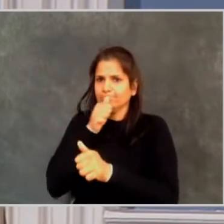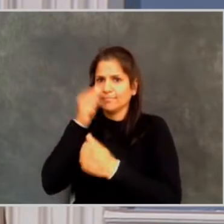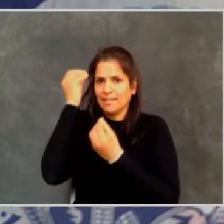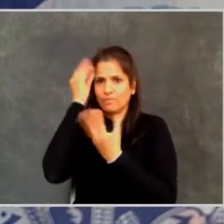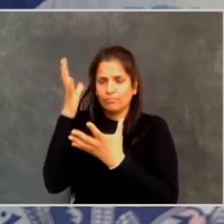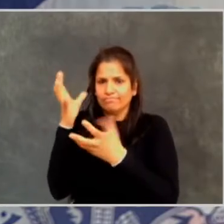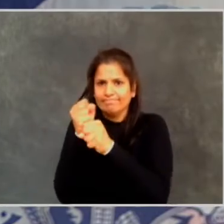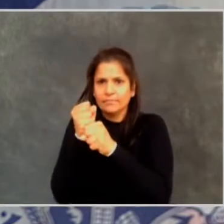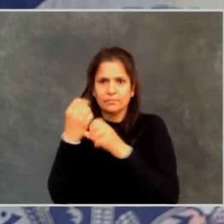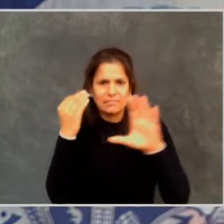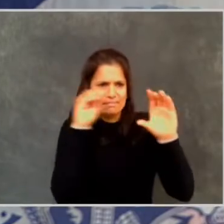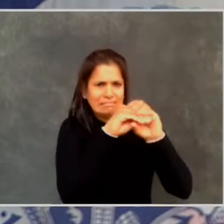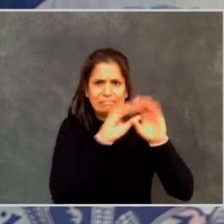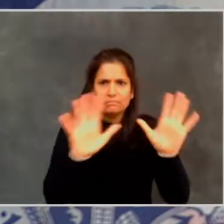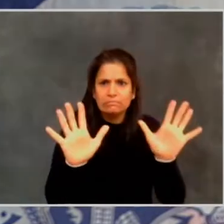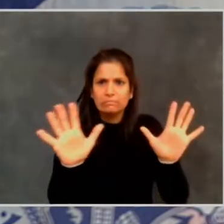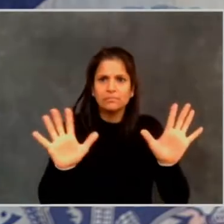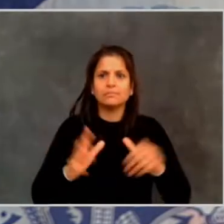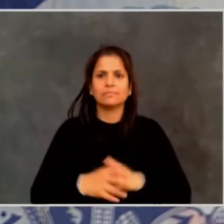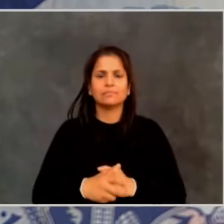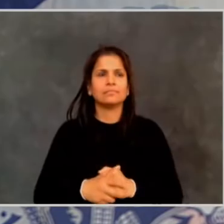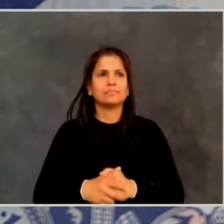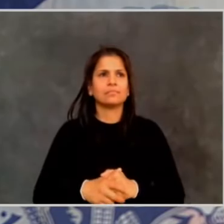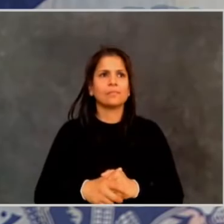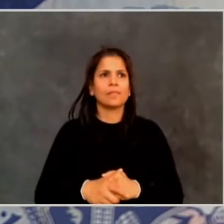I just got the facts